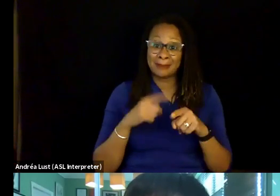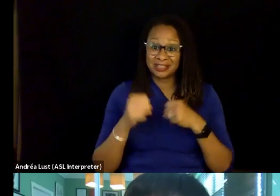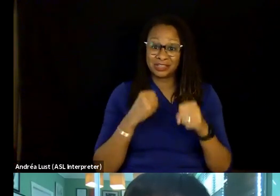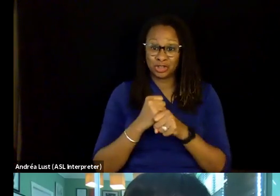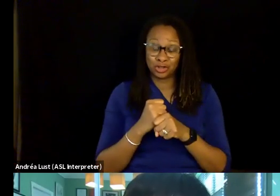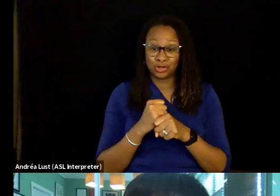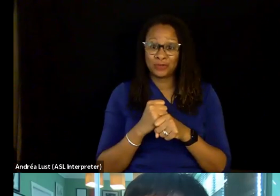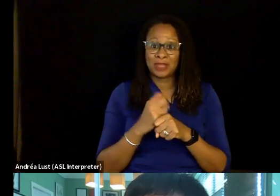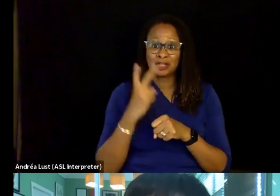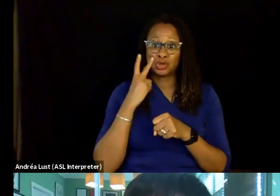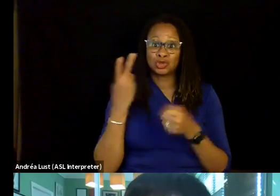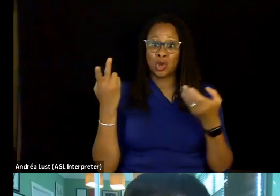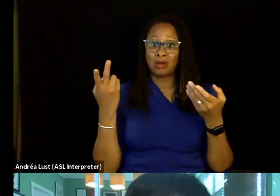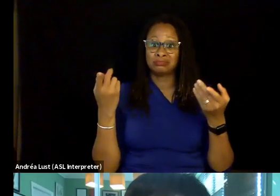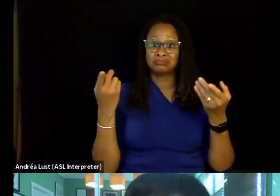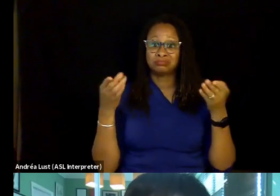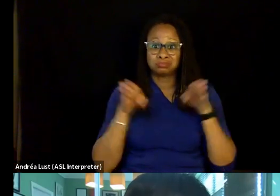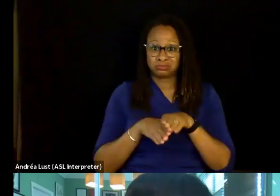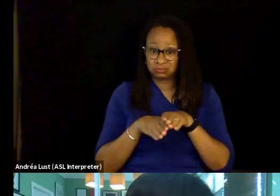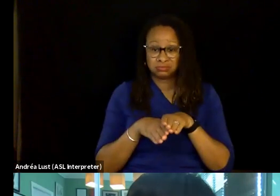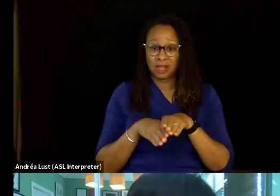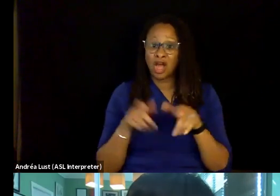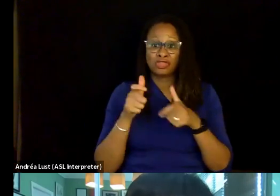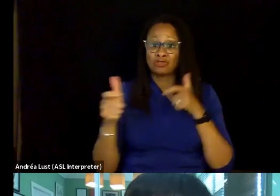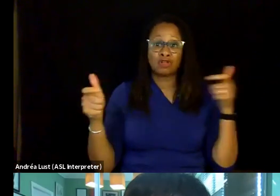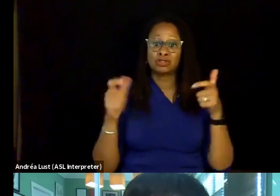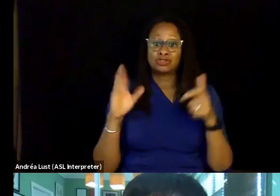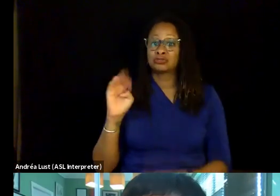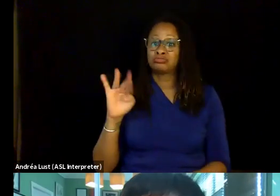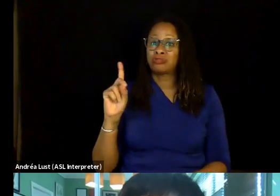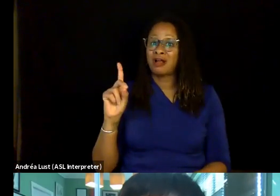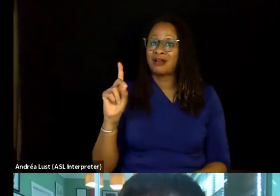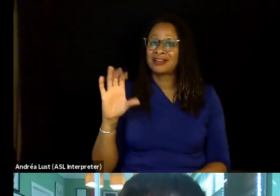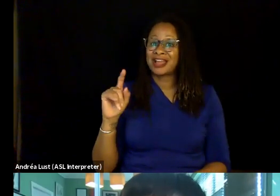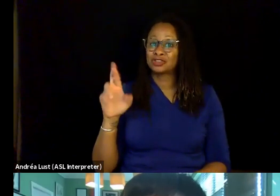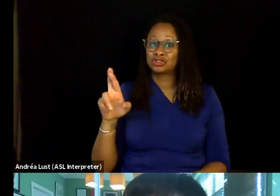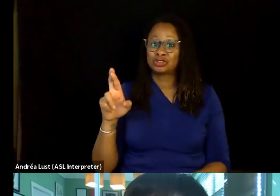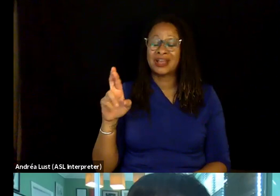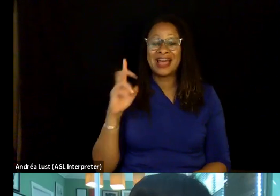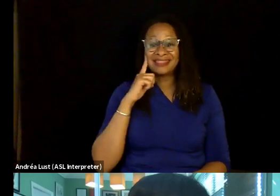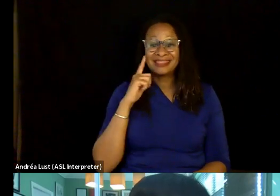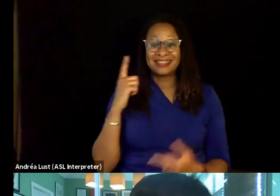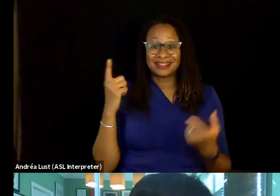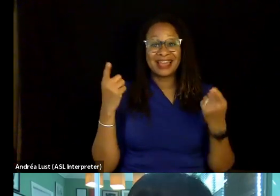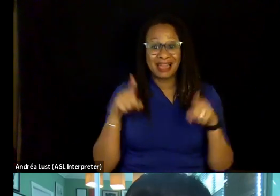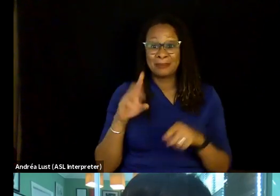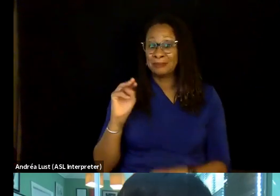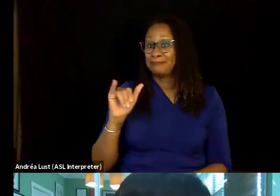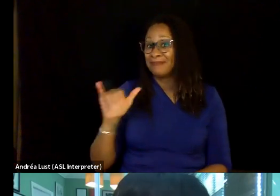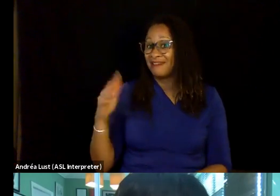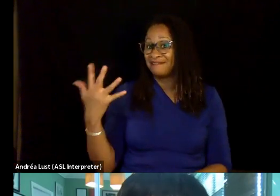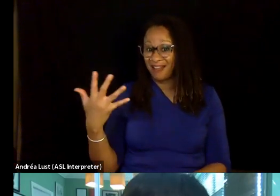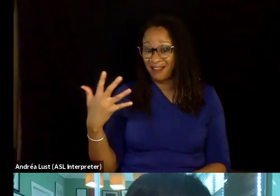saw the shutdown of the largest broadcaster in the Philippines. That happened May 5, and then our